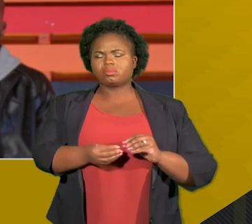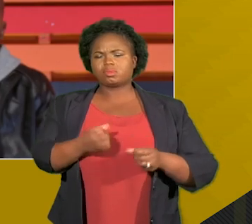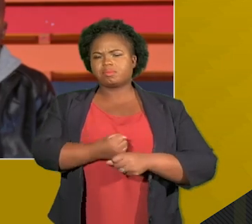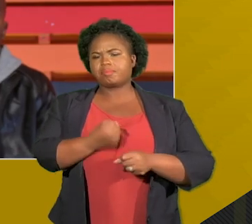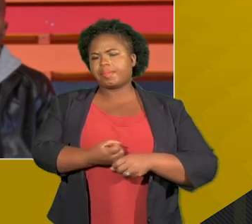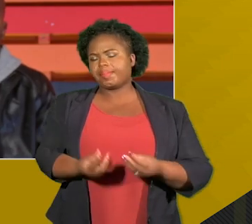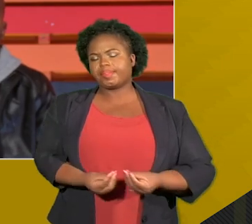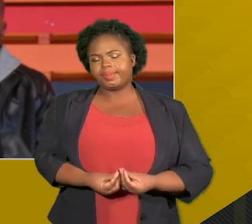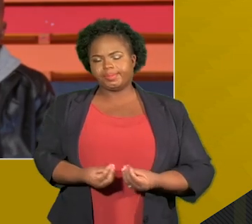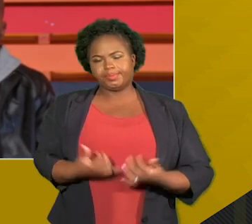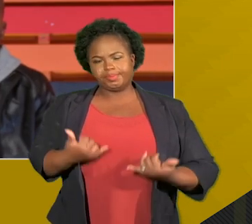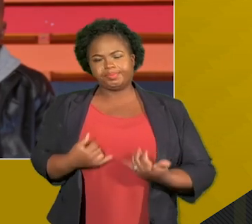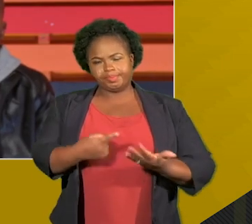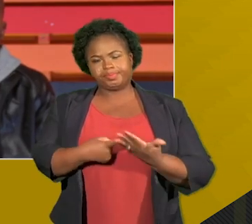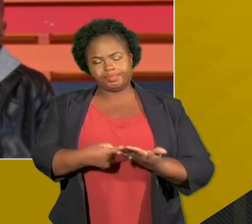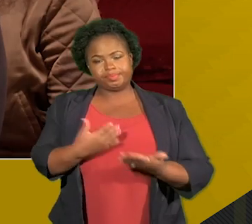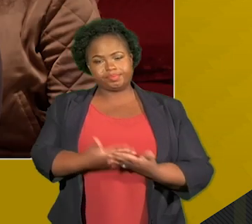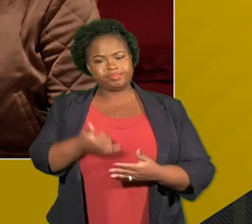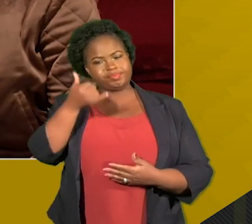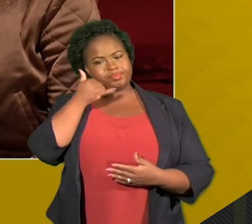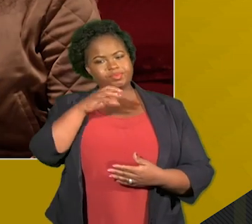talking about le gona mo ga daily. Tsa khopela go re ponela ko